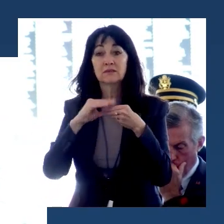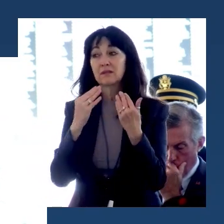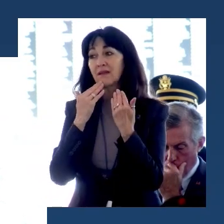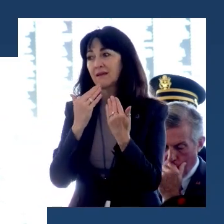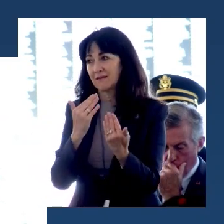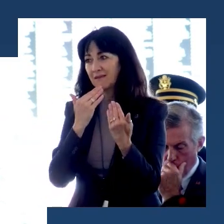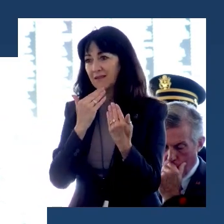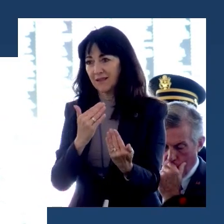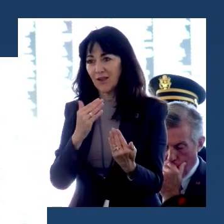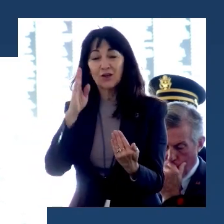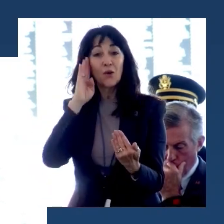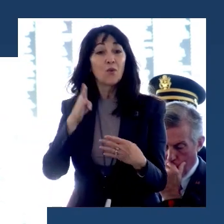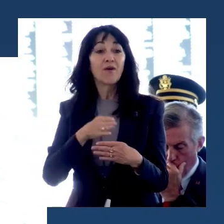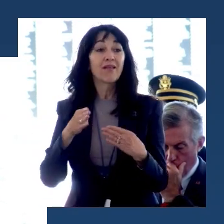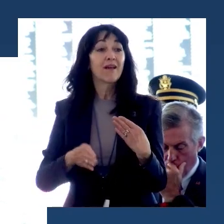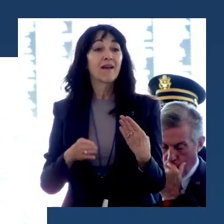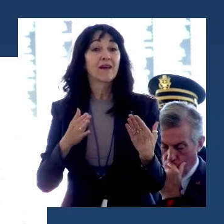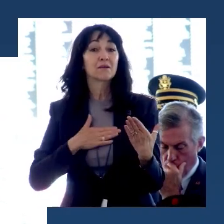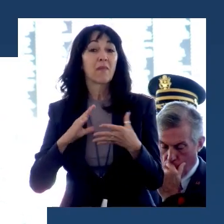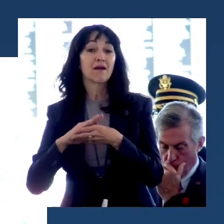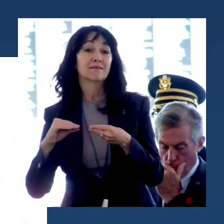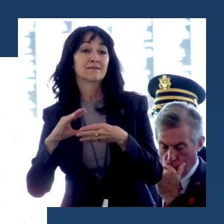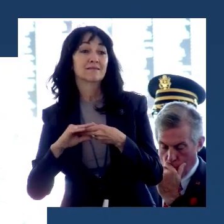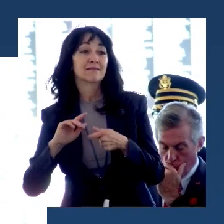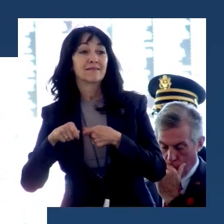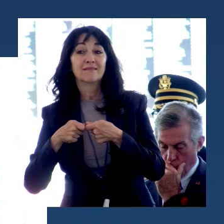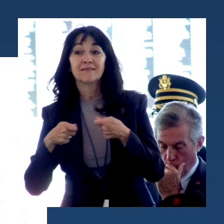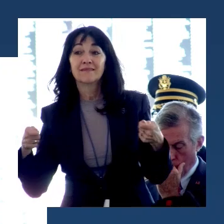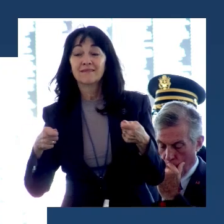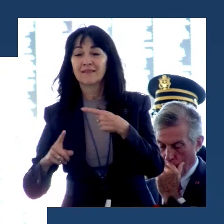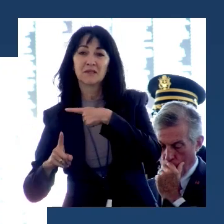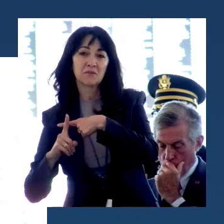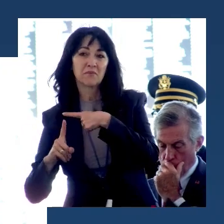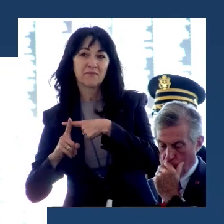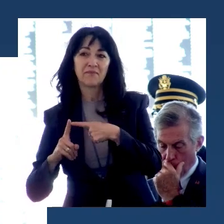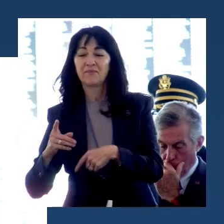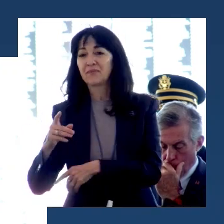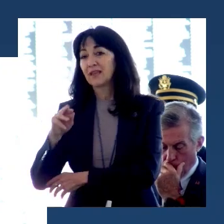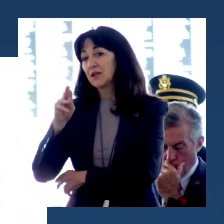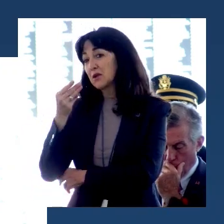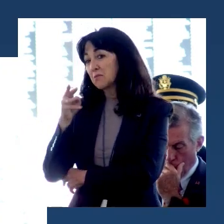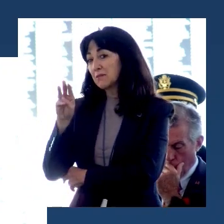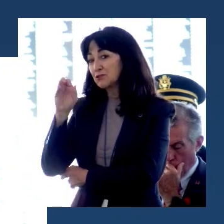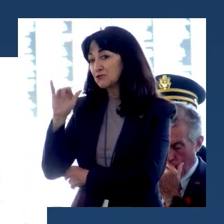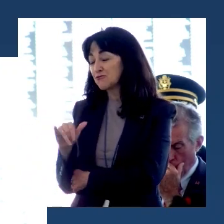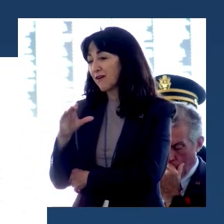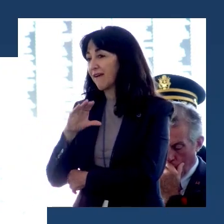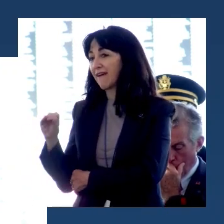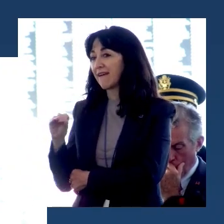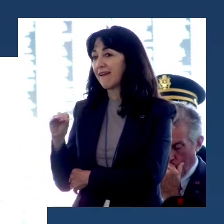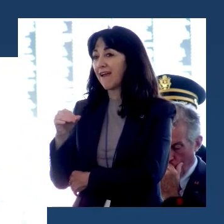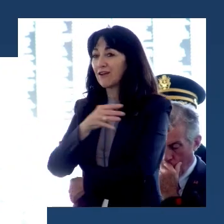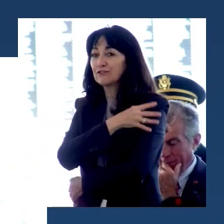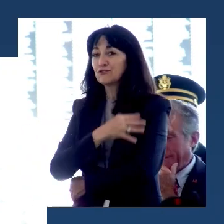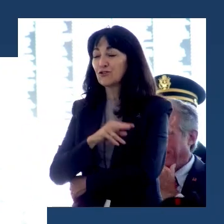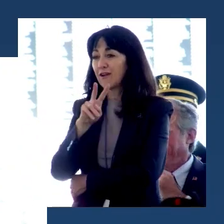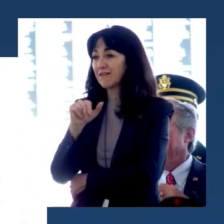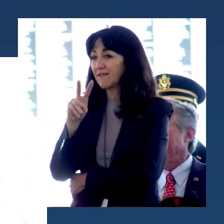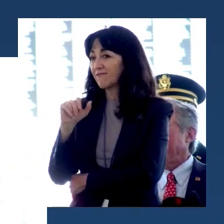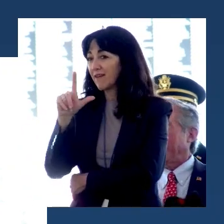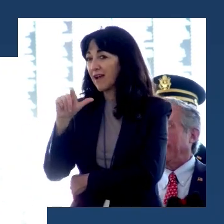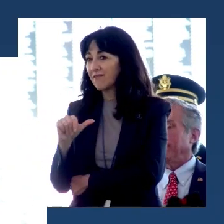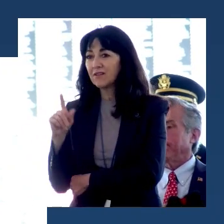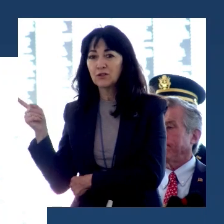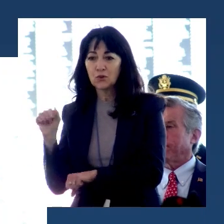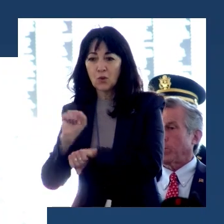on a positive. With Mr. Ray and my good friend, General Vavila, and many of you here, you've been leaning in, working with the